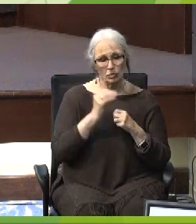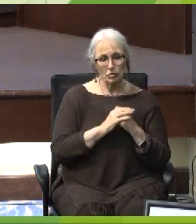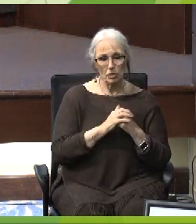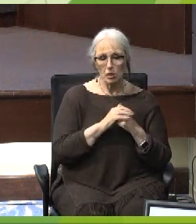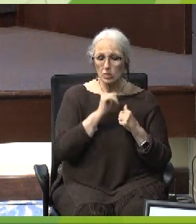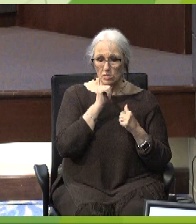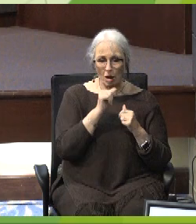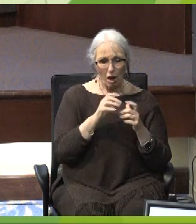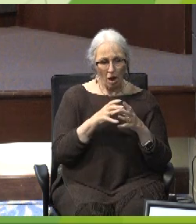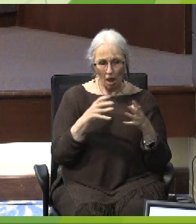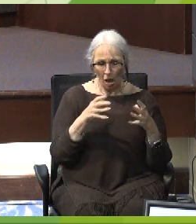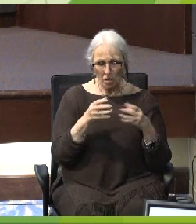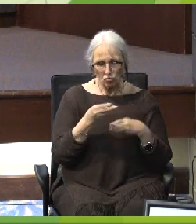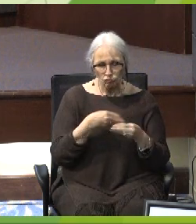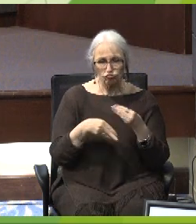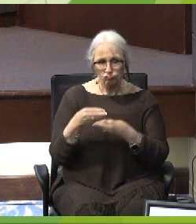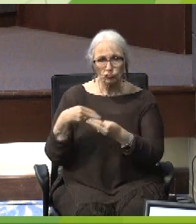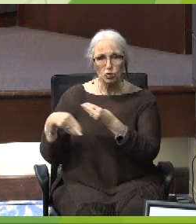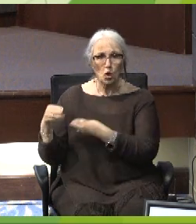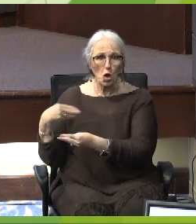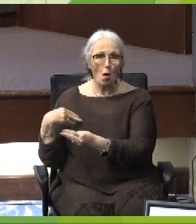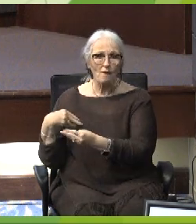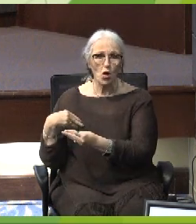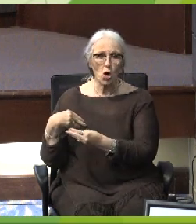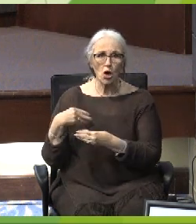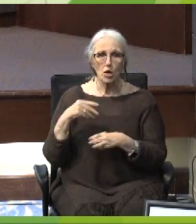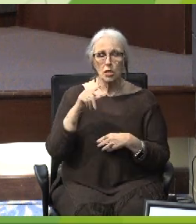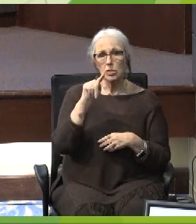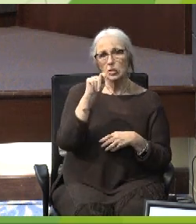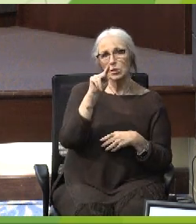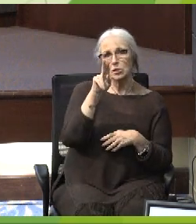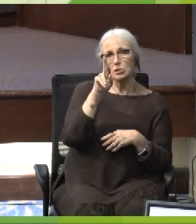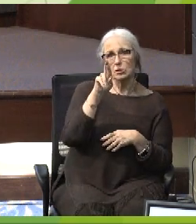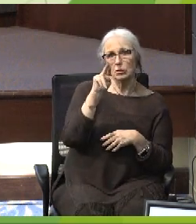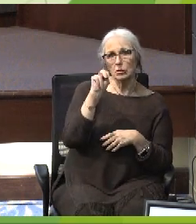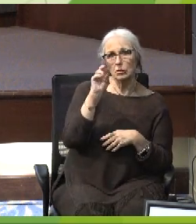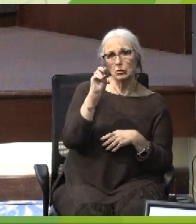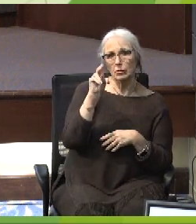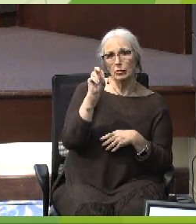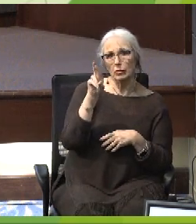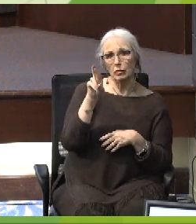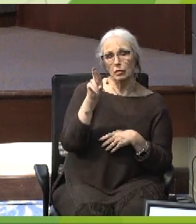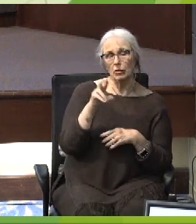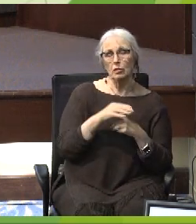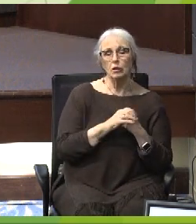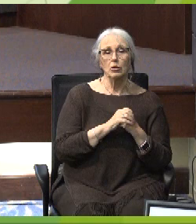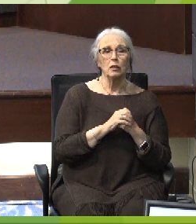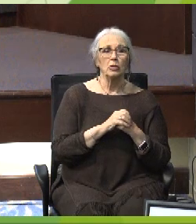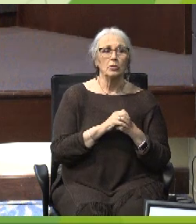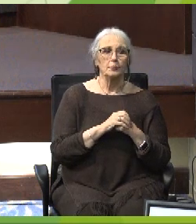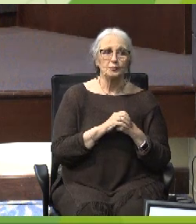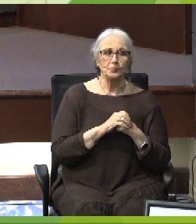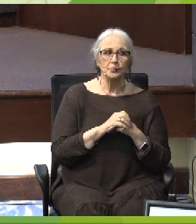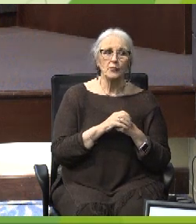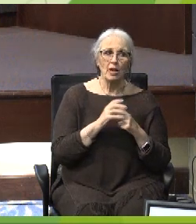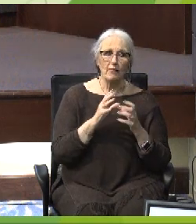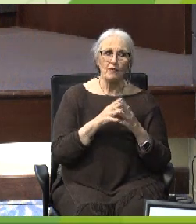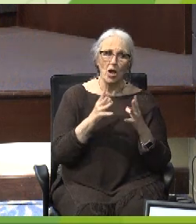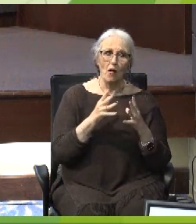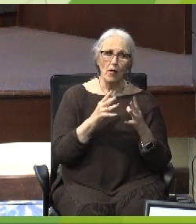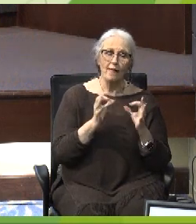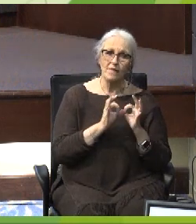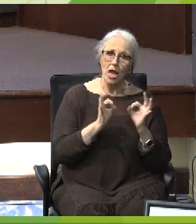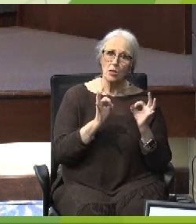there's not a lot of turnover with this program. So when we get a slot available for this program, it's very